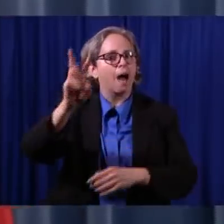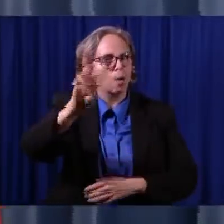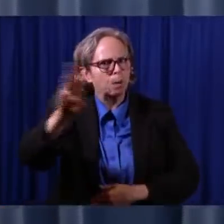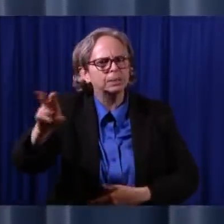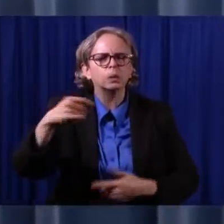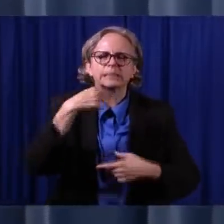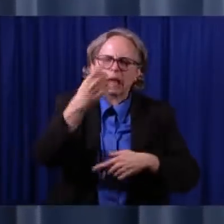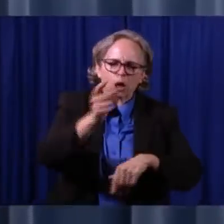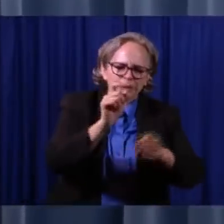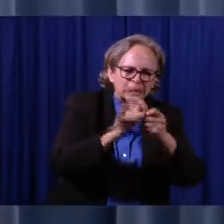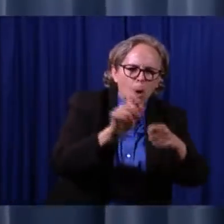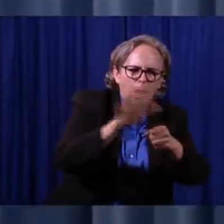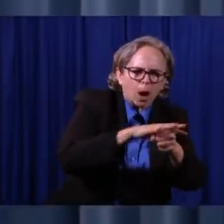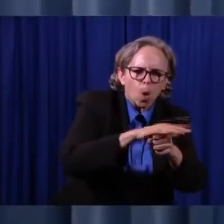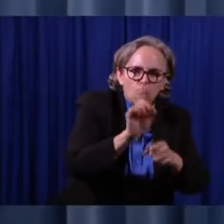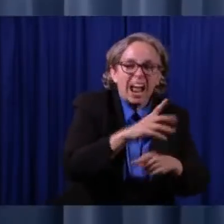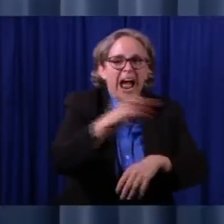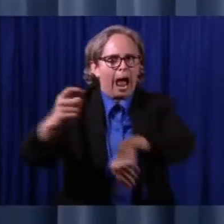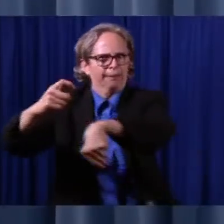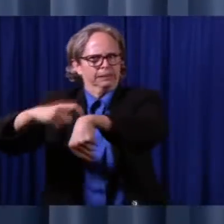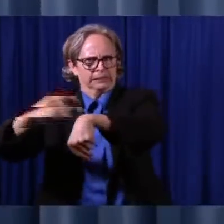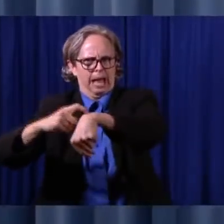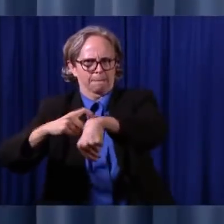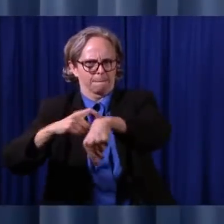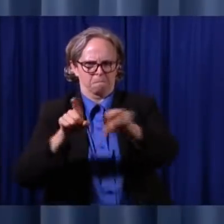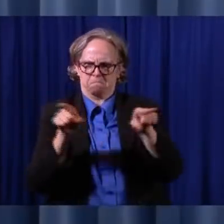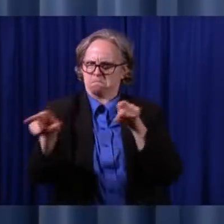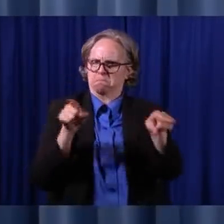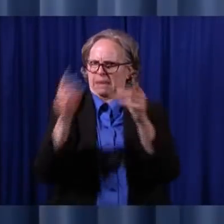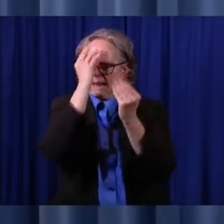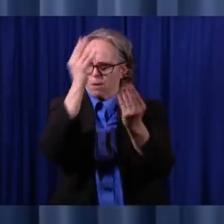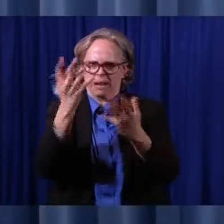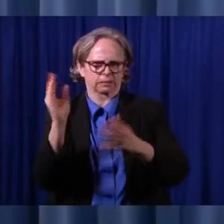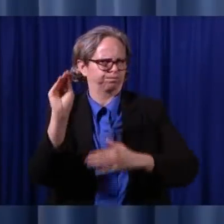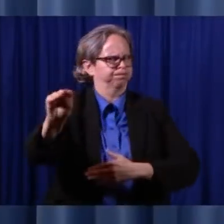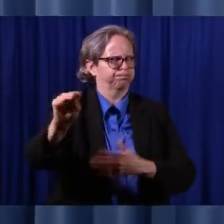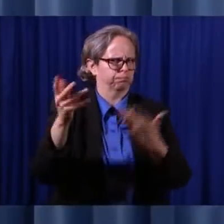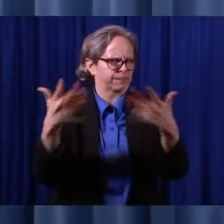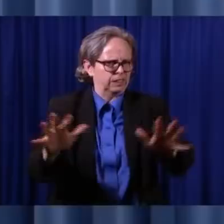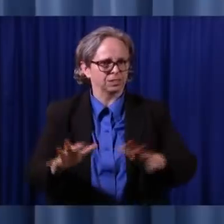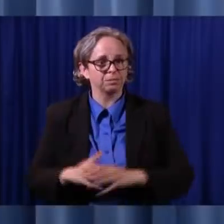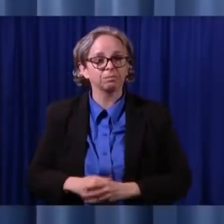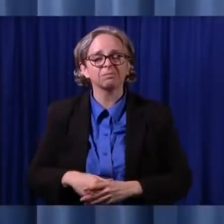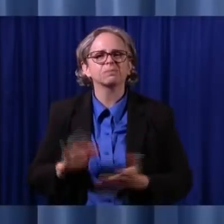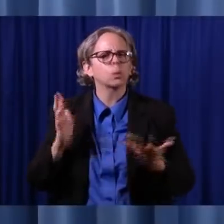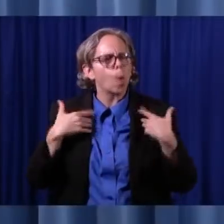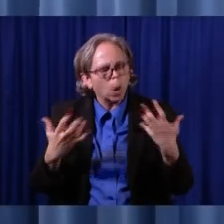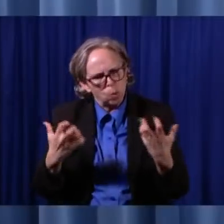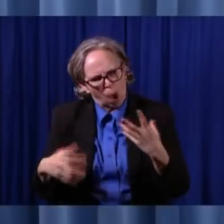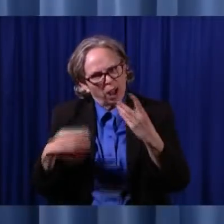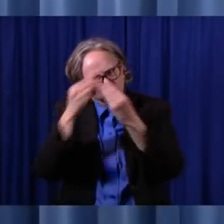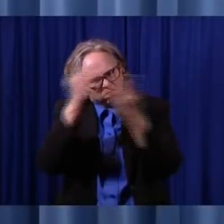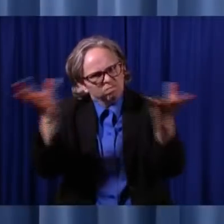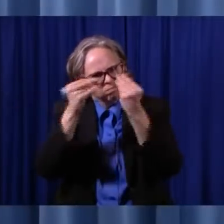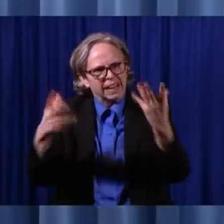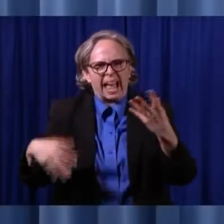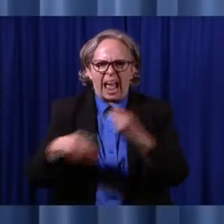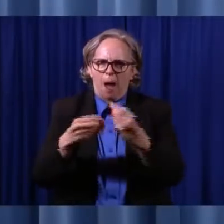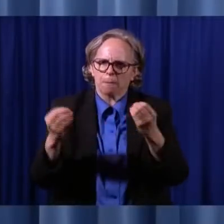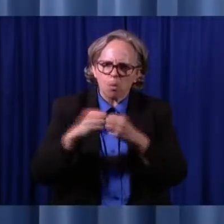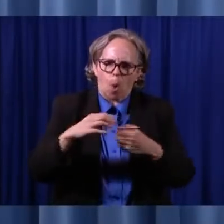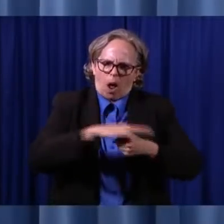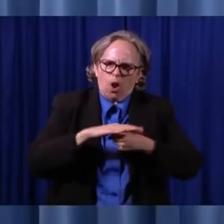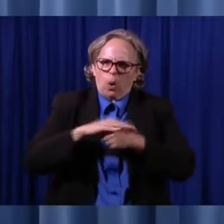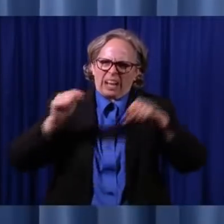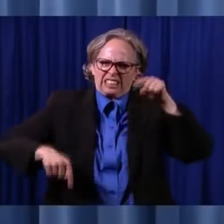We're going to continue even after that to add more locations and more sites, and we again appreciate the great work of the Ohio